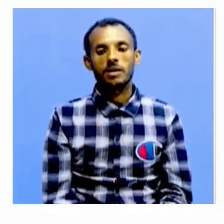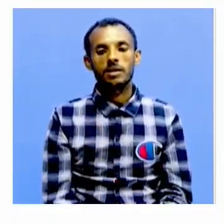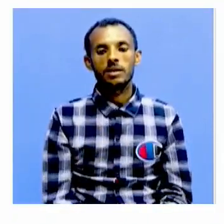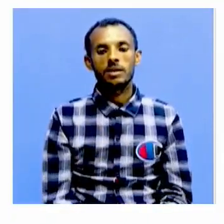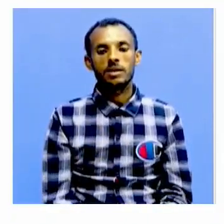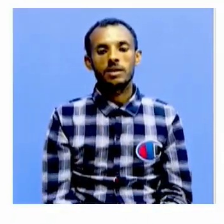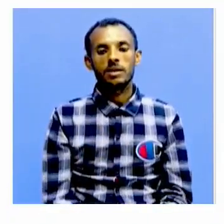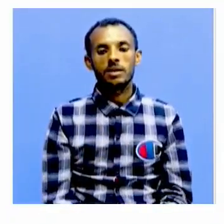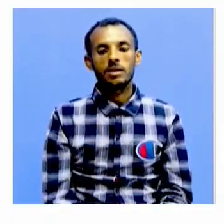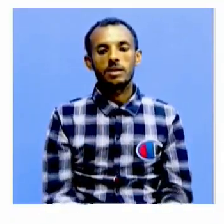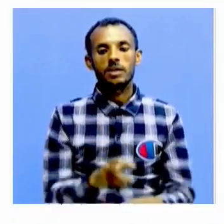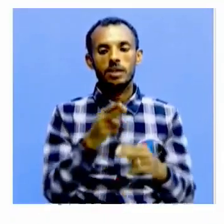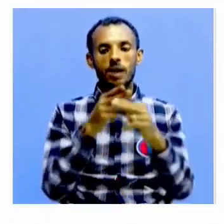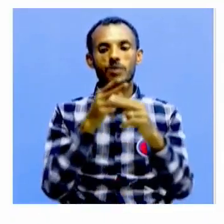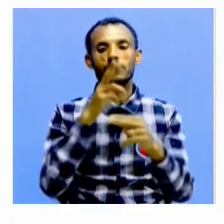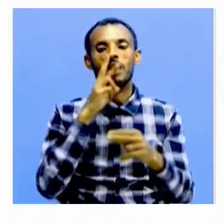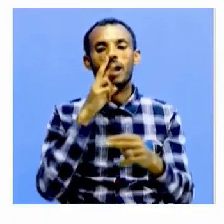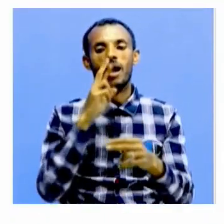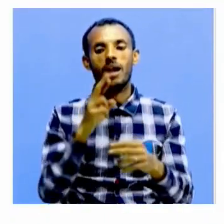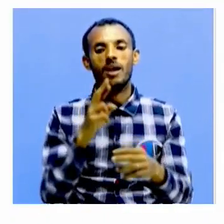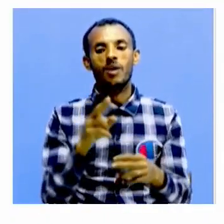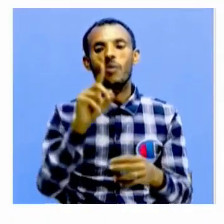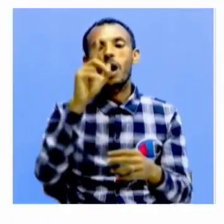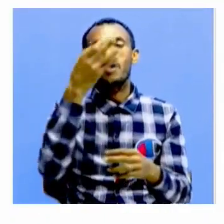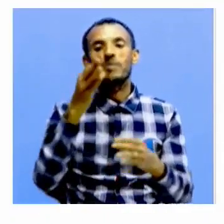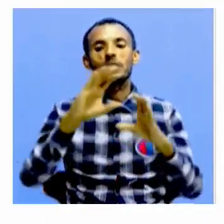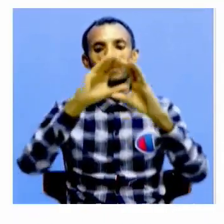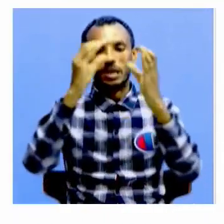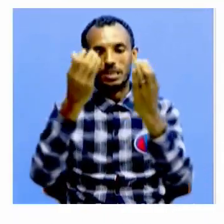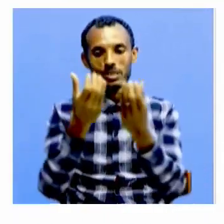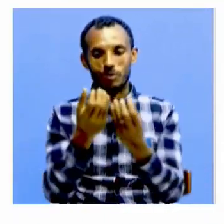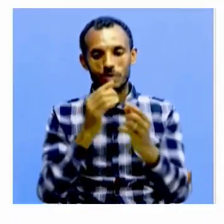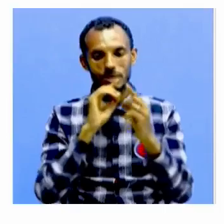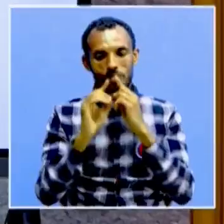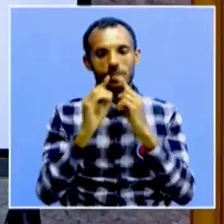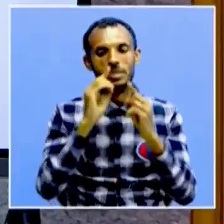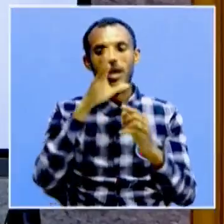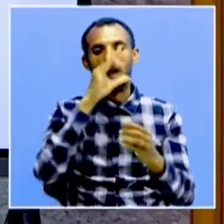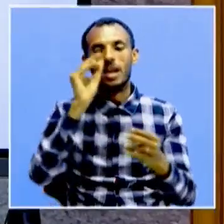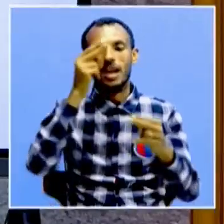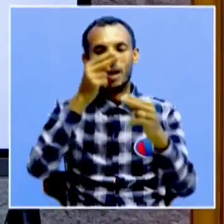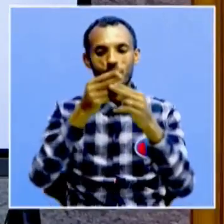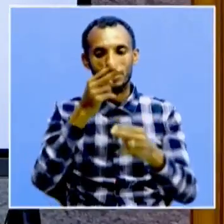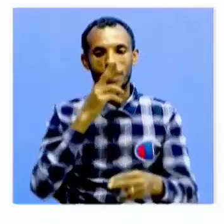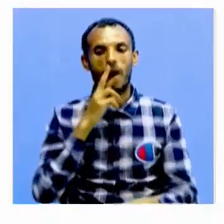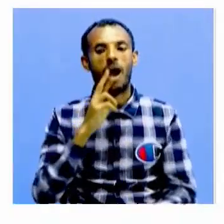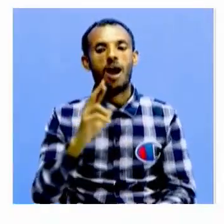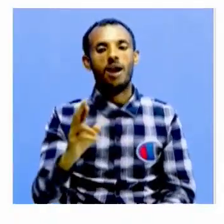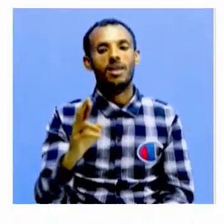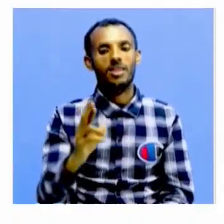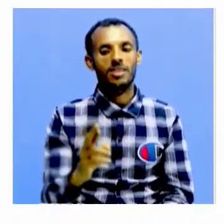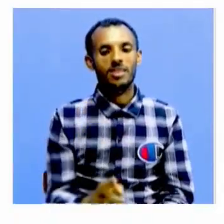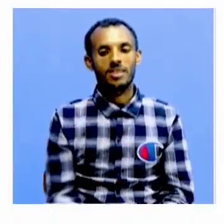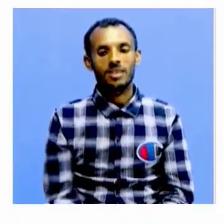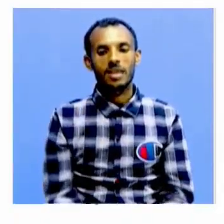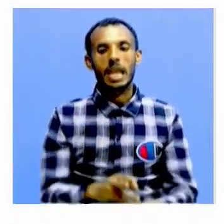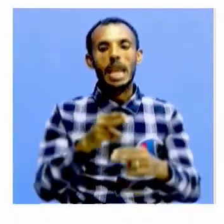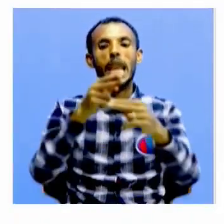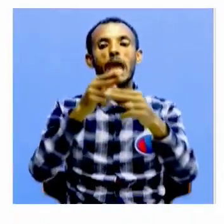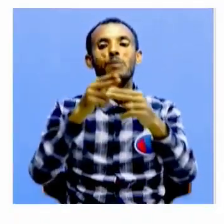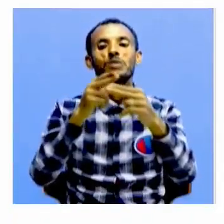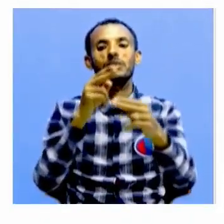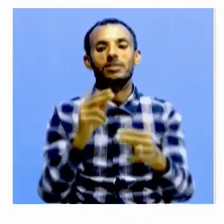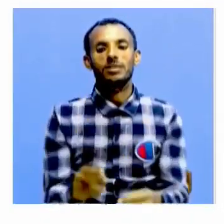nouns. Nouns are one of the parts of speech, and nouns are what? Nouns are names.